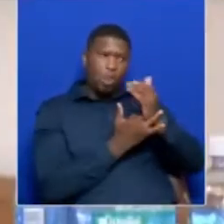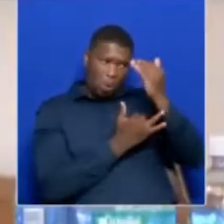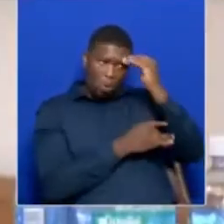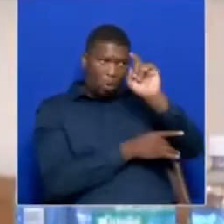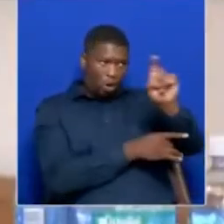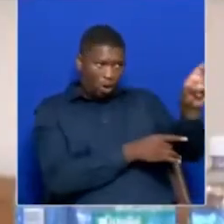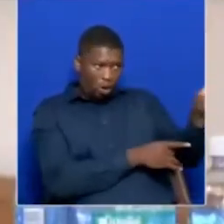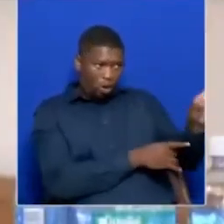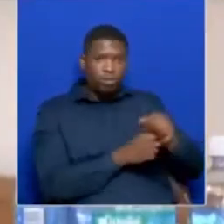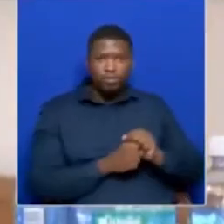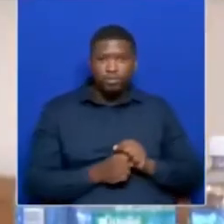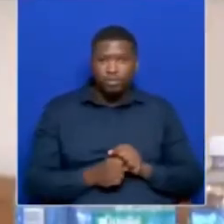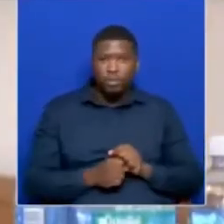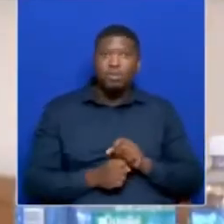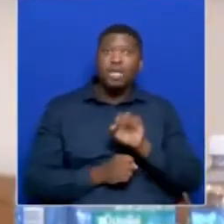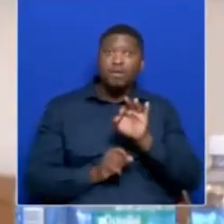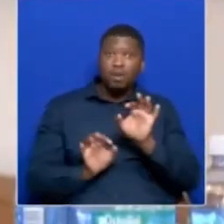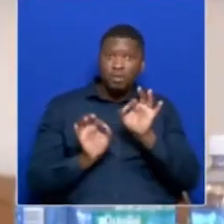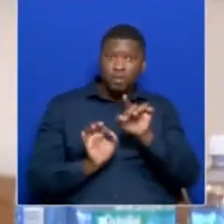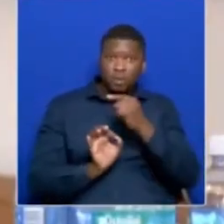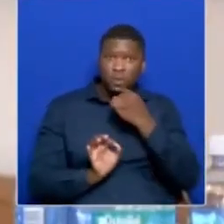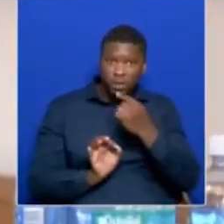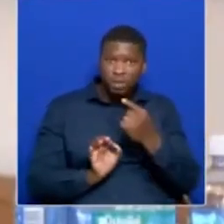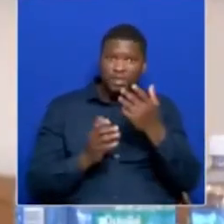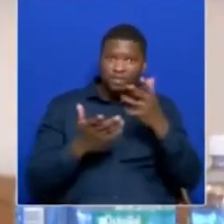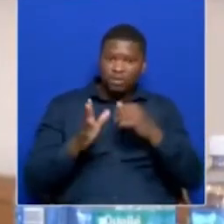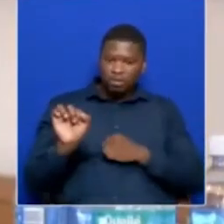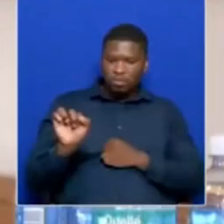say you had been deployed as an undercover